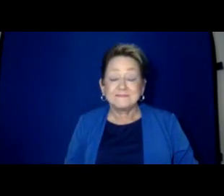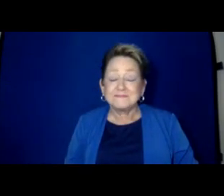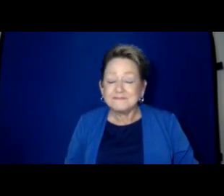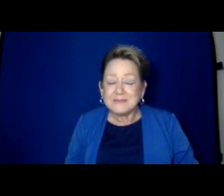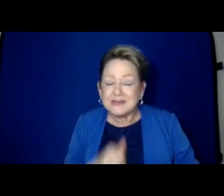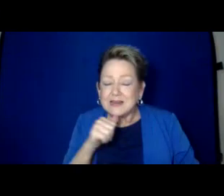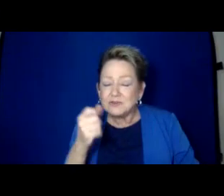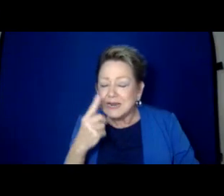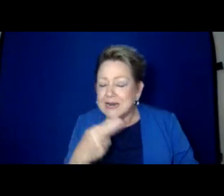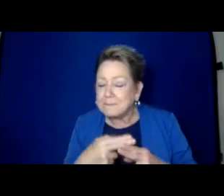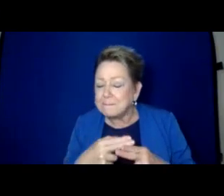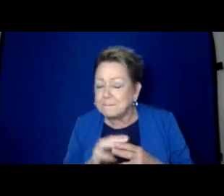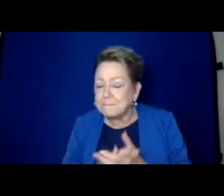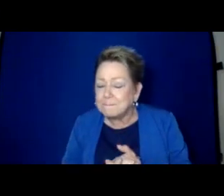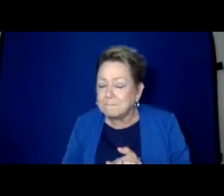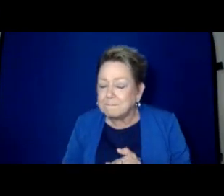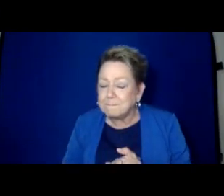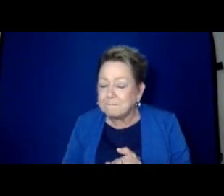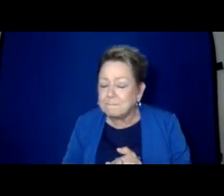Senator Williams.